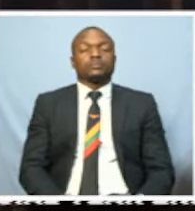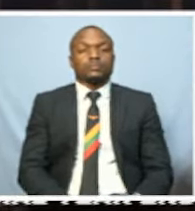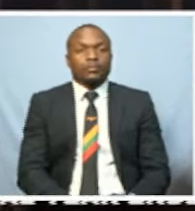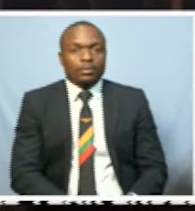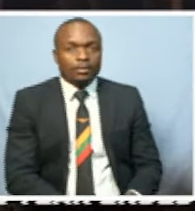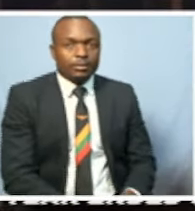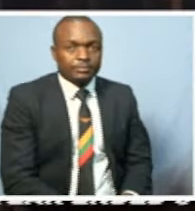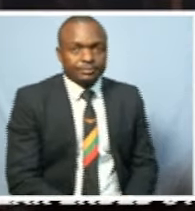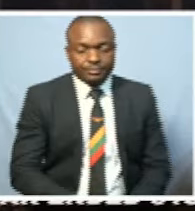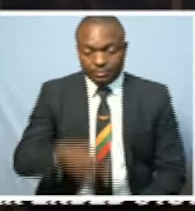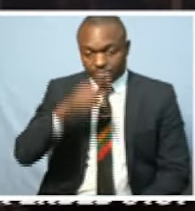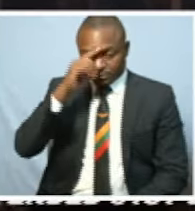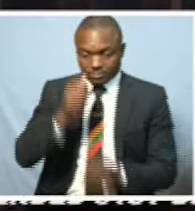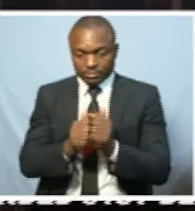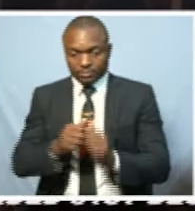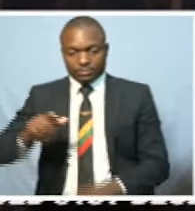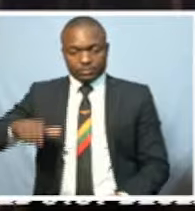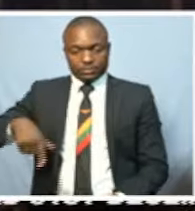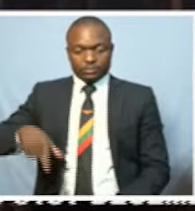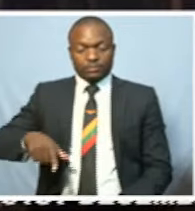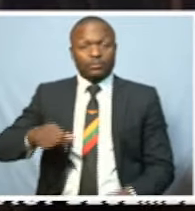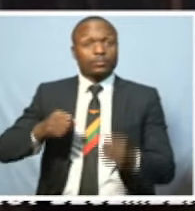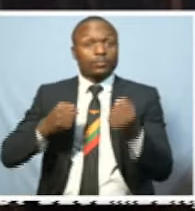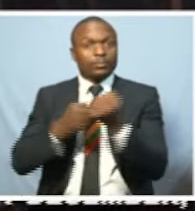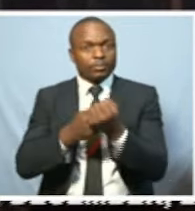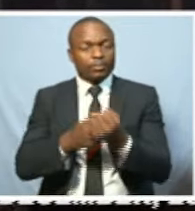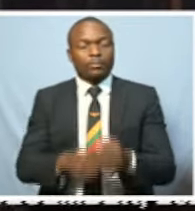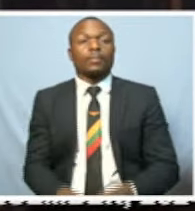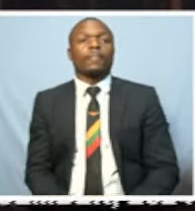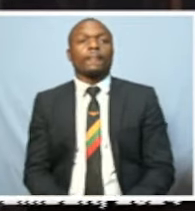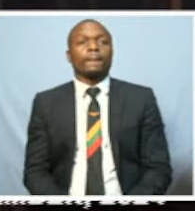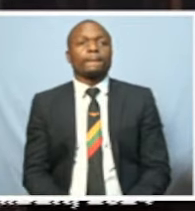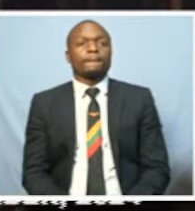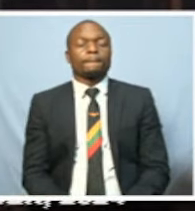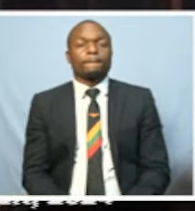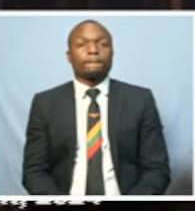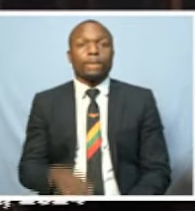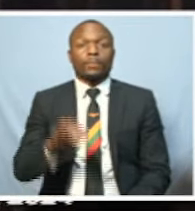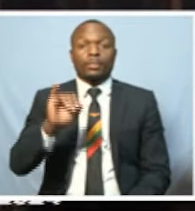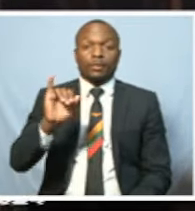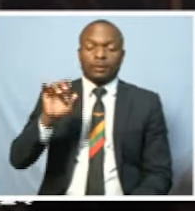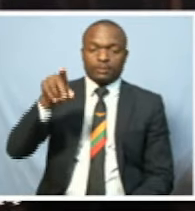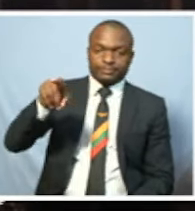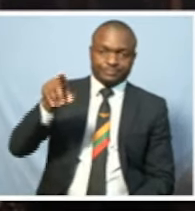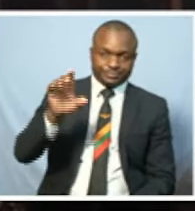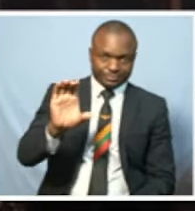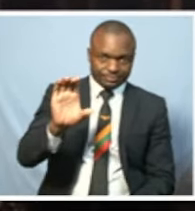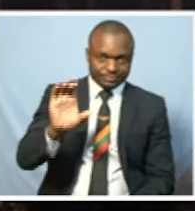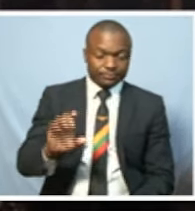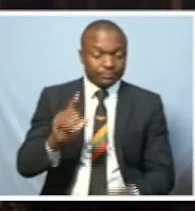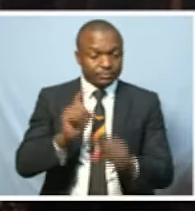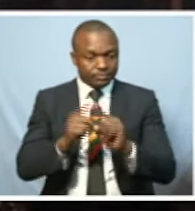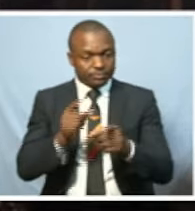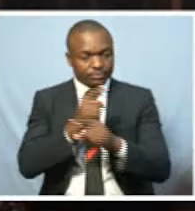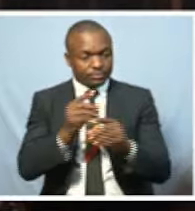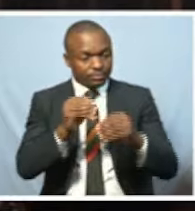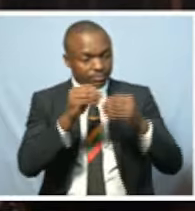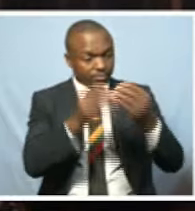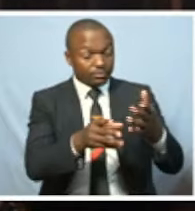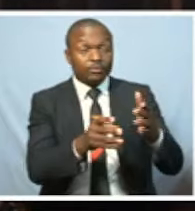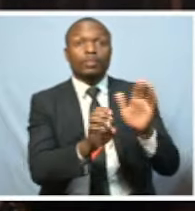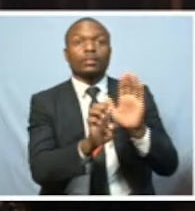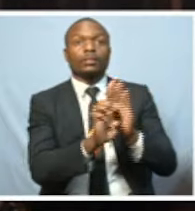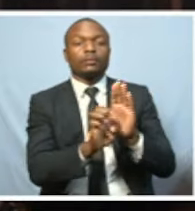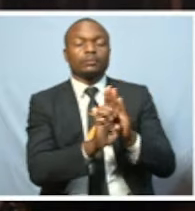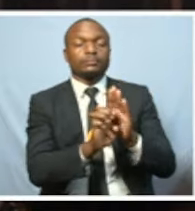to delayed funding of the IPCs, But I'll just give an example of